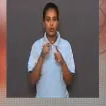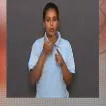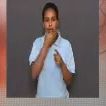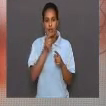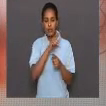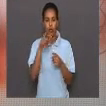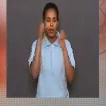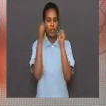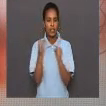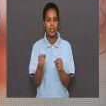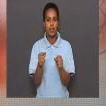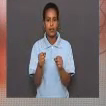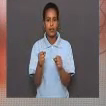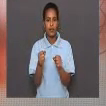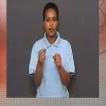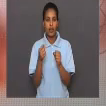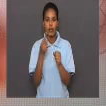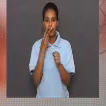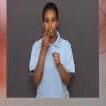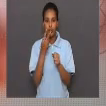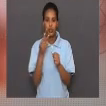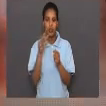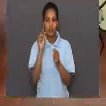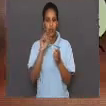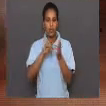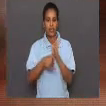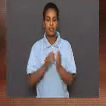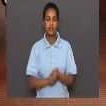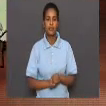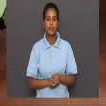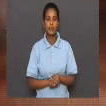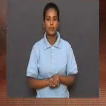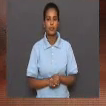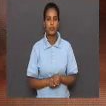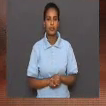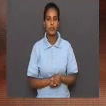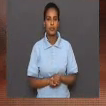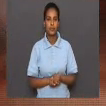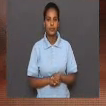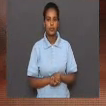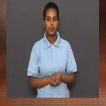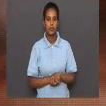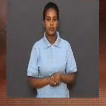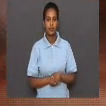your ability, and I will see you in a few minutes.